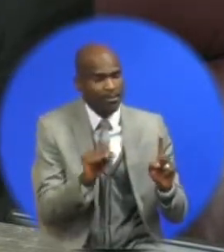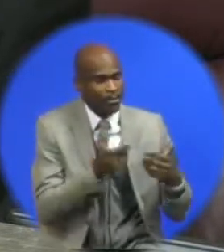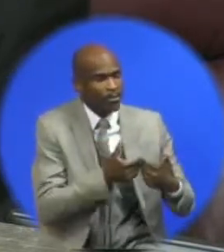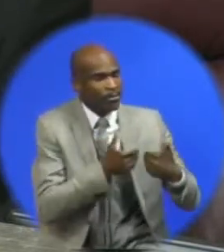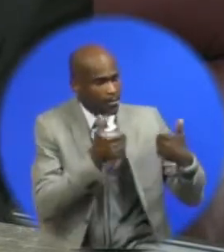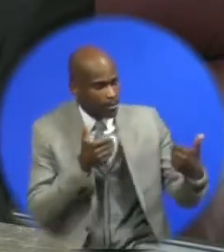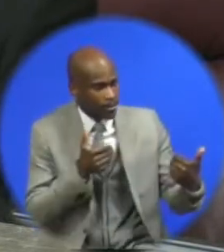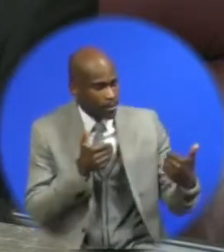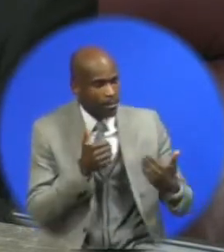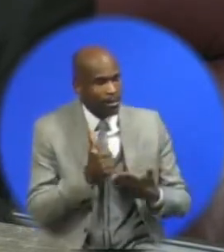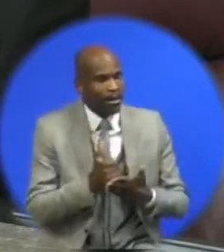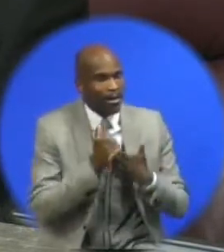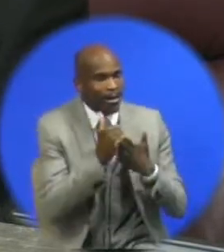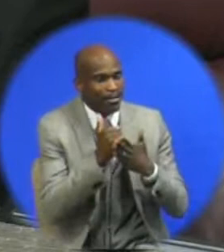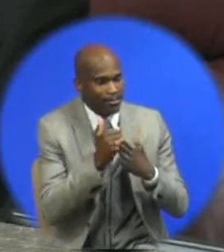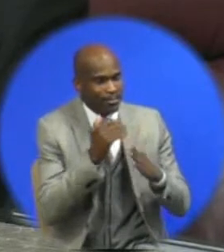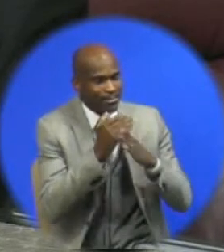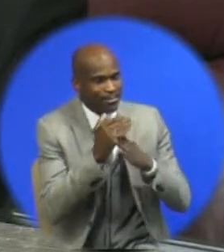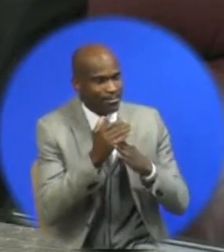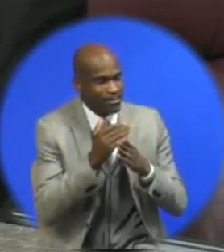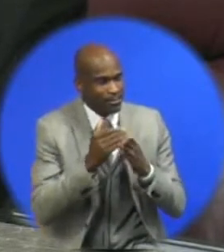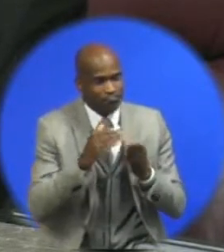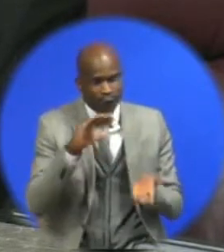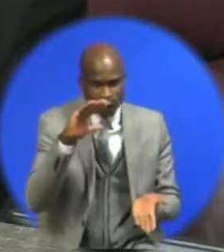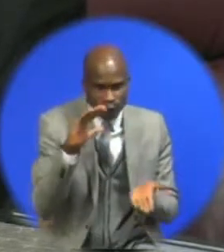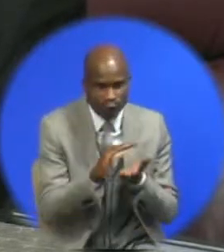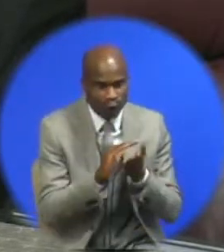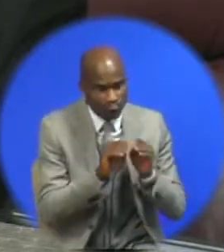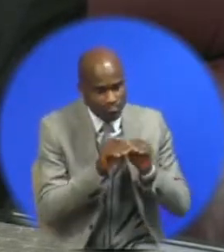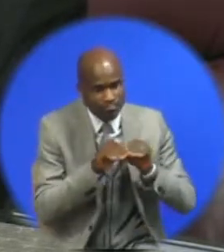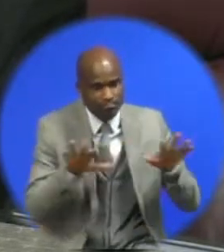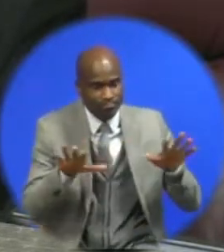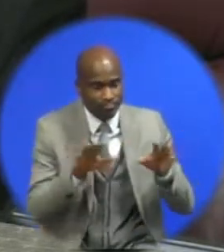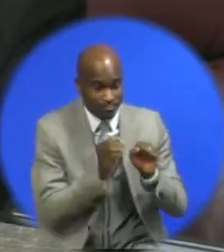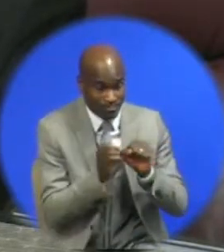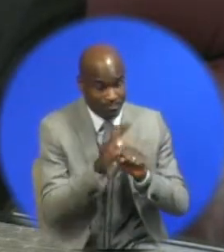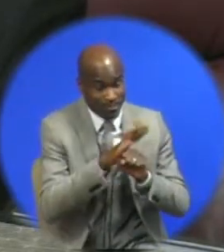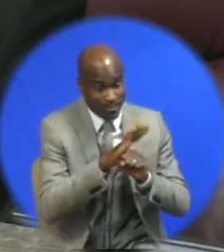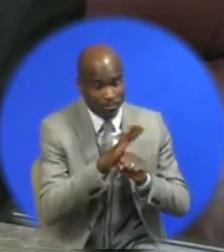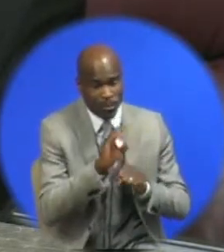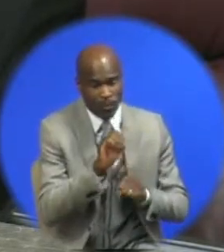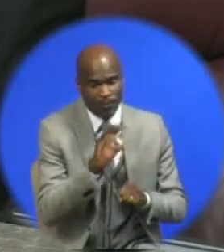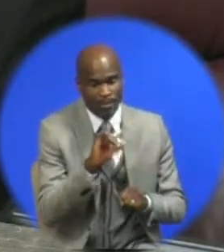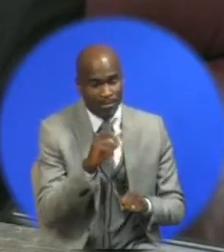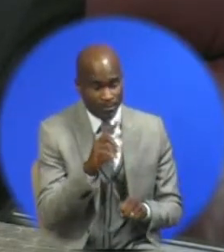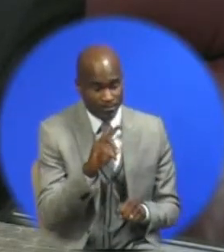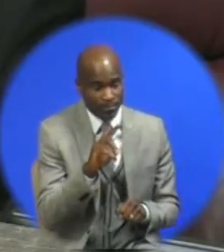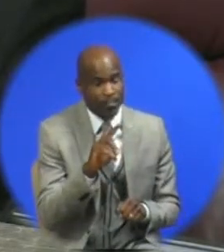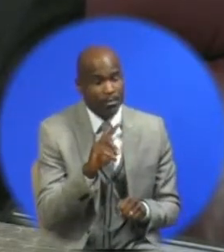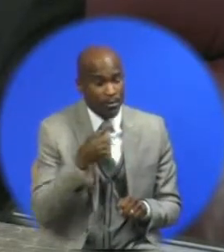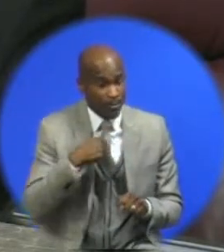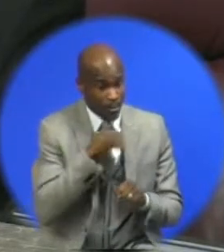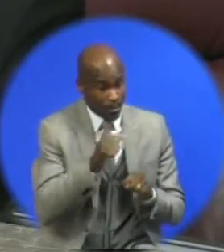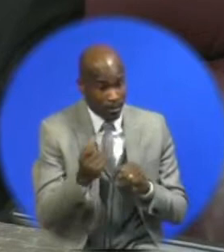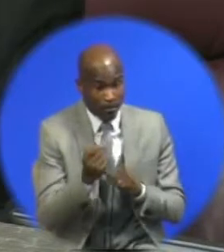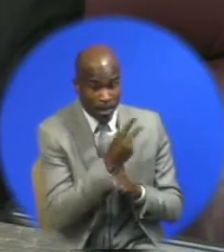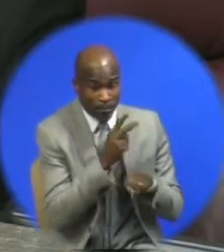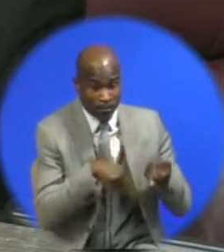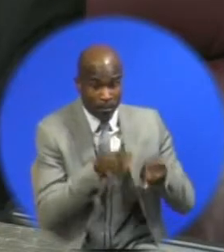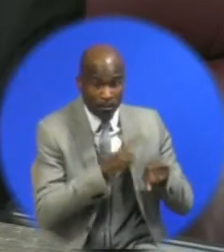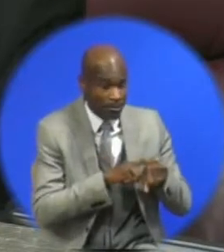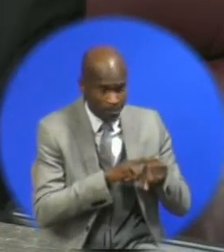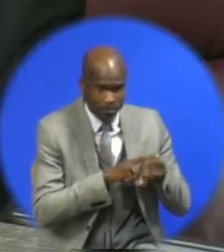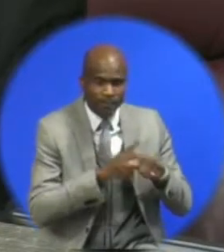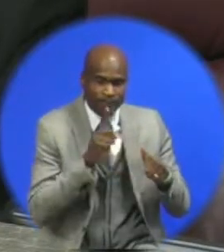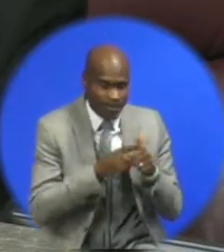the spread of this virus in Morganton. We cannot go back to normal unless we are all willing to do our part to keep our neighbors